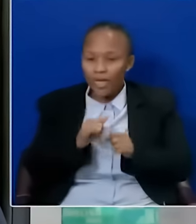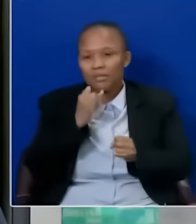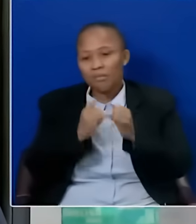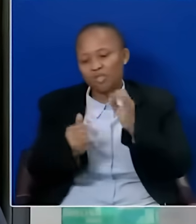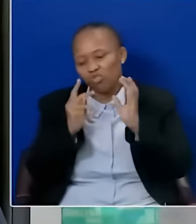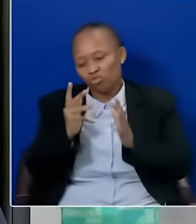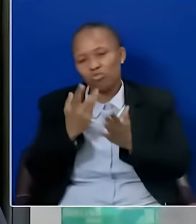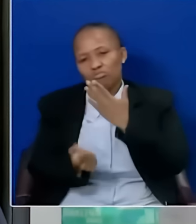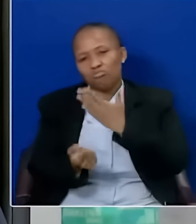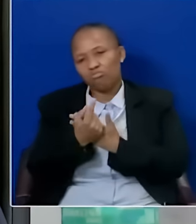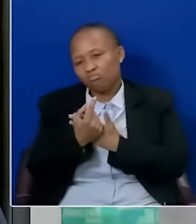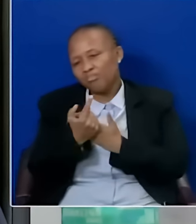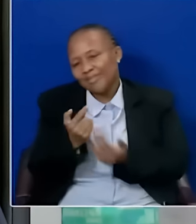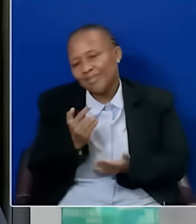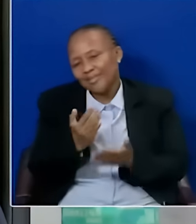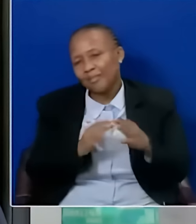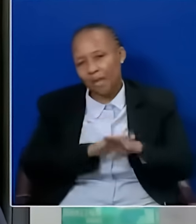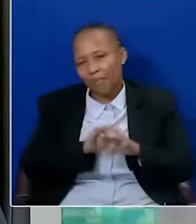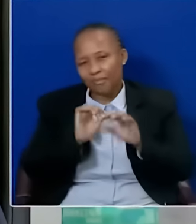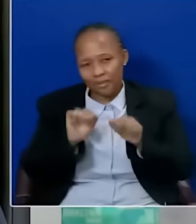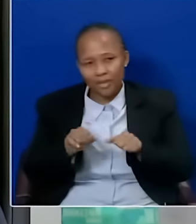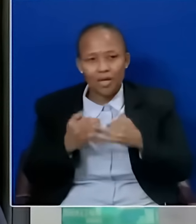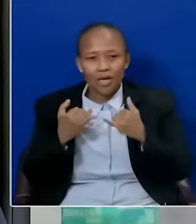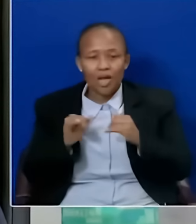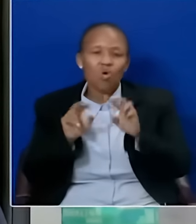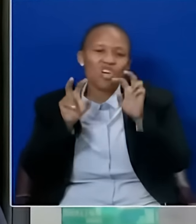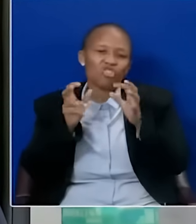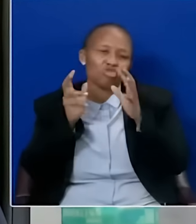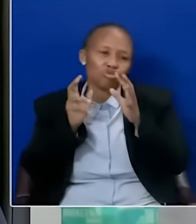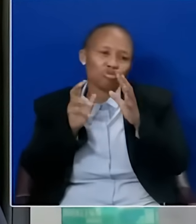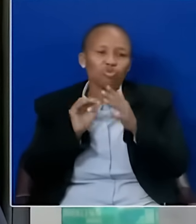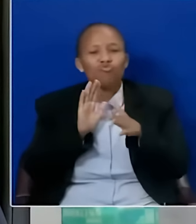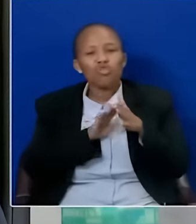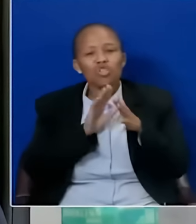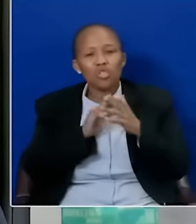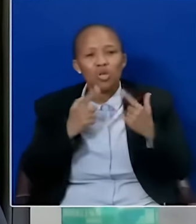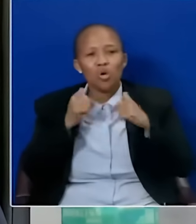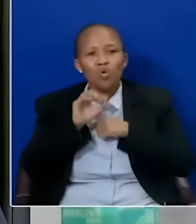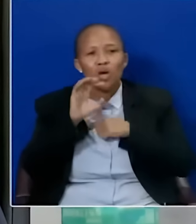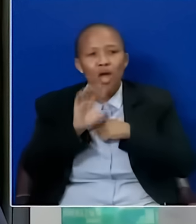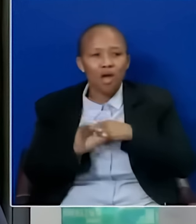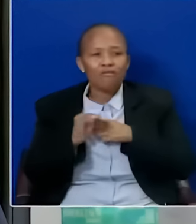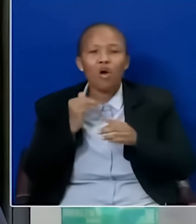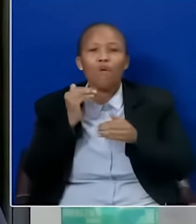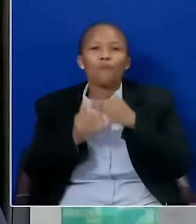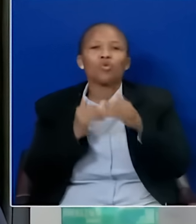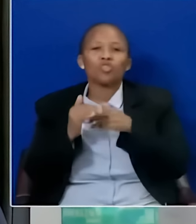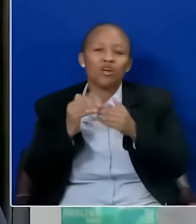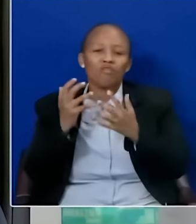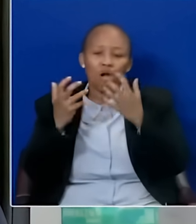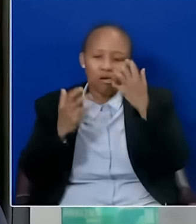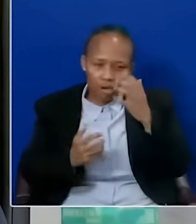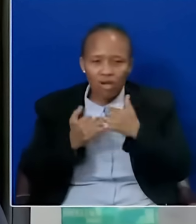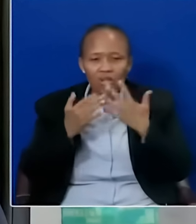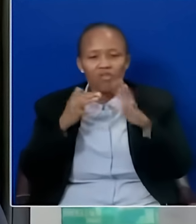in that instance, that's why we have a non-conformance procedure, which we register and investigate to find